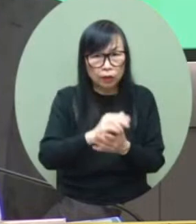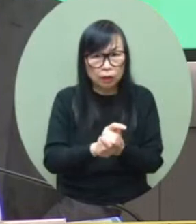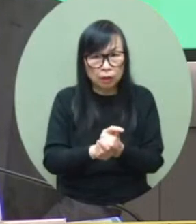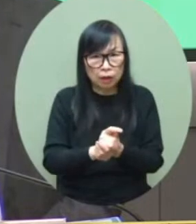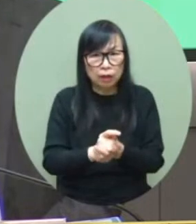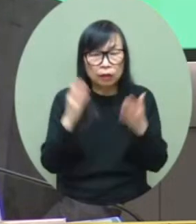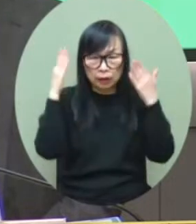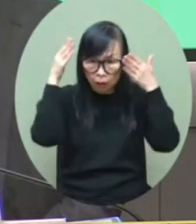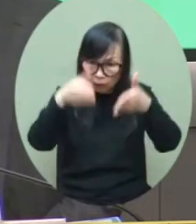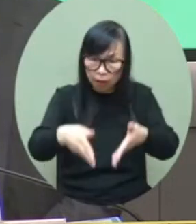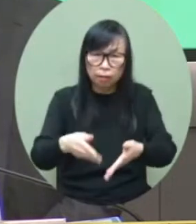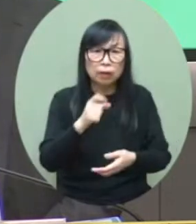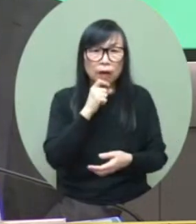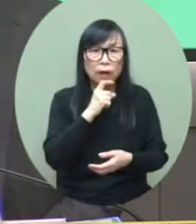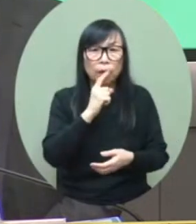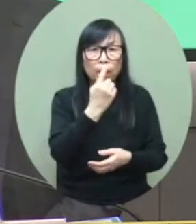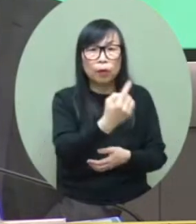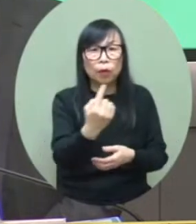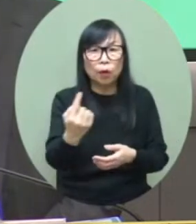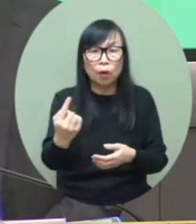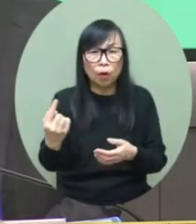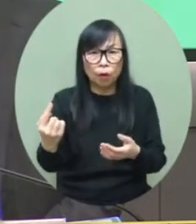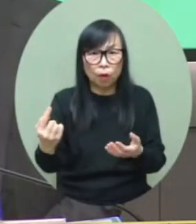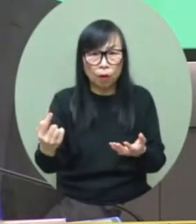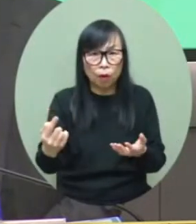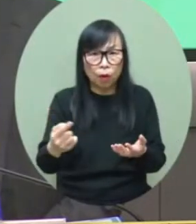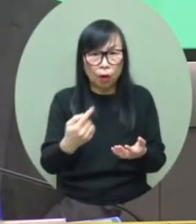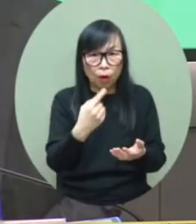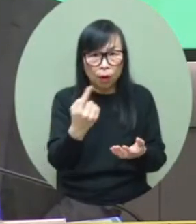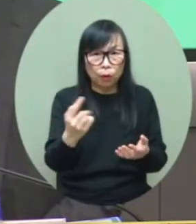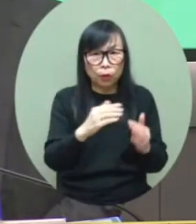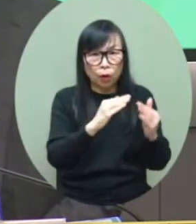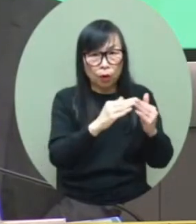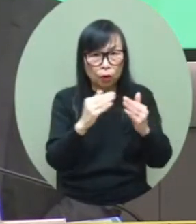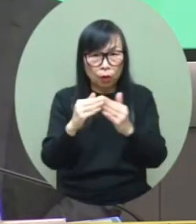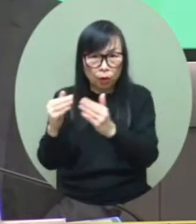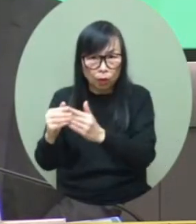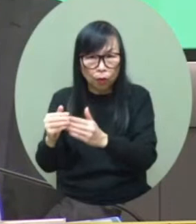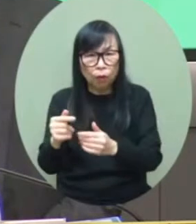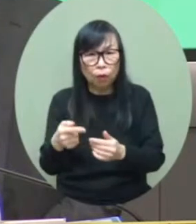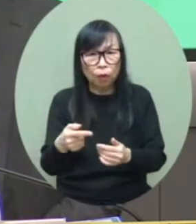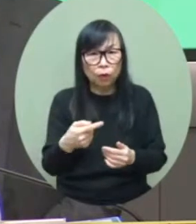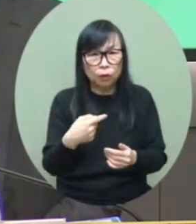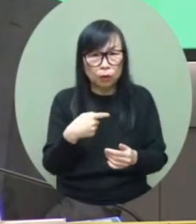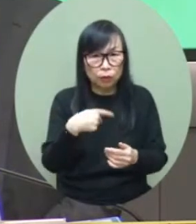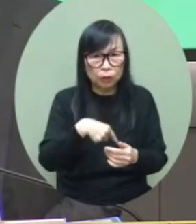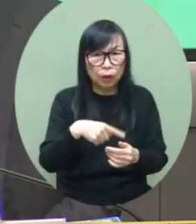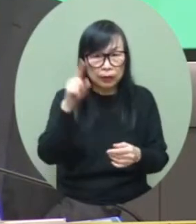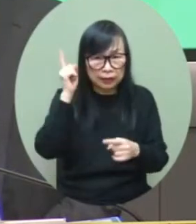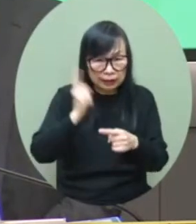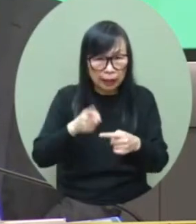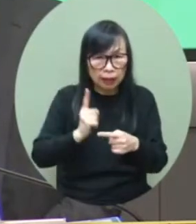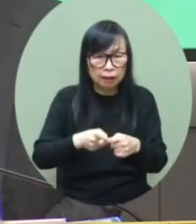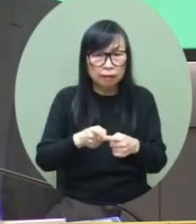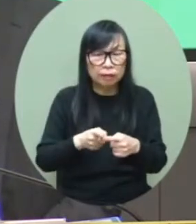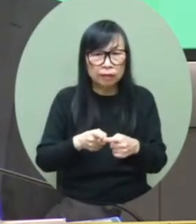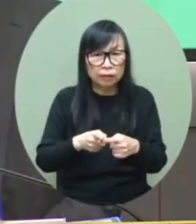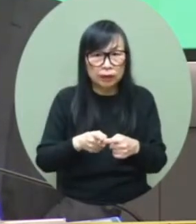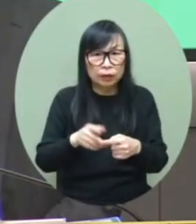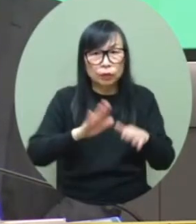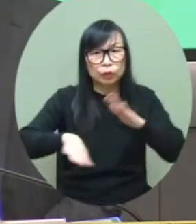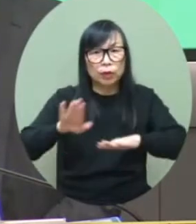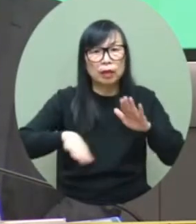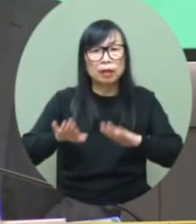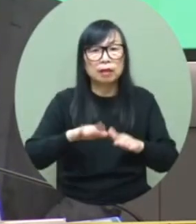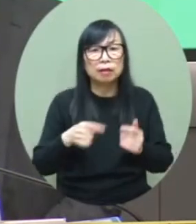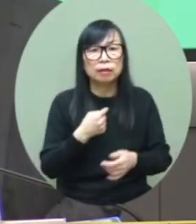bureau heads and department heads involved. So that's why the whole SAR government is fully dedicated to the task, and at